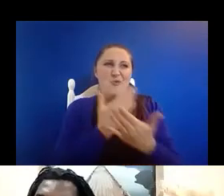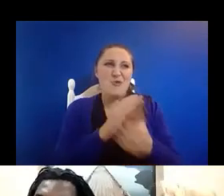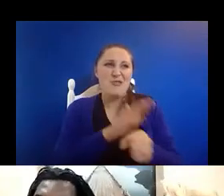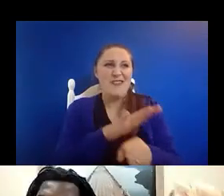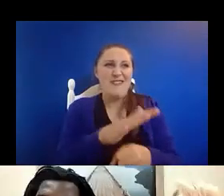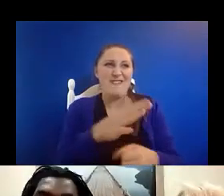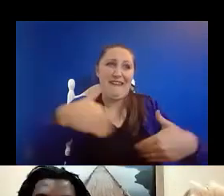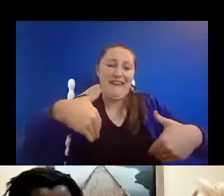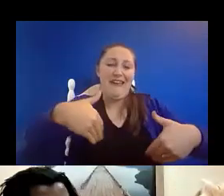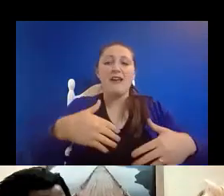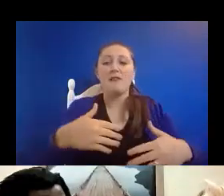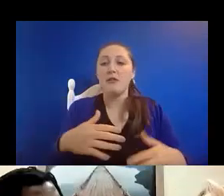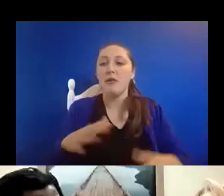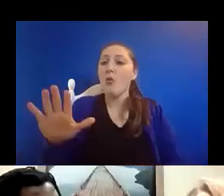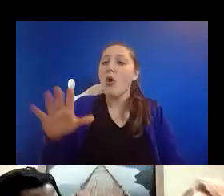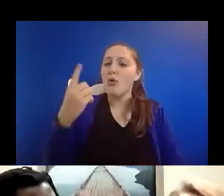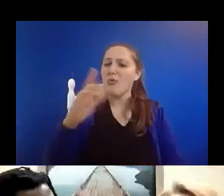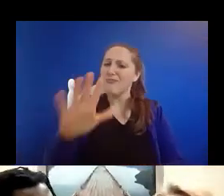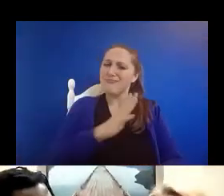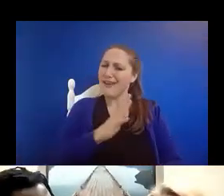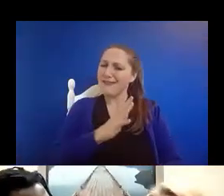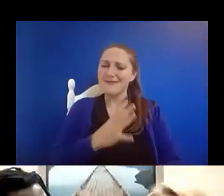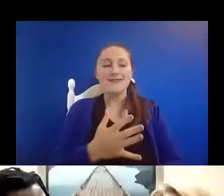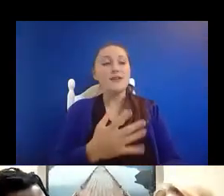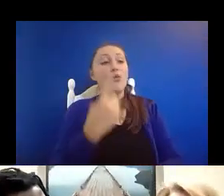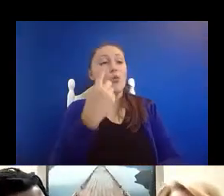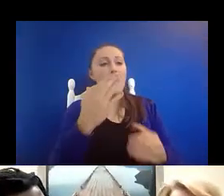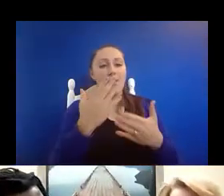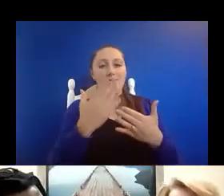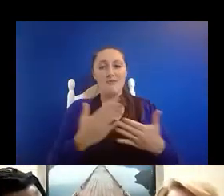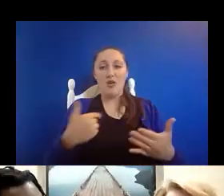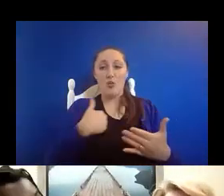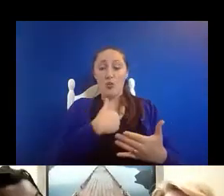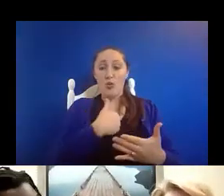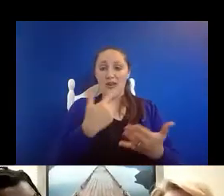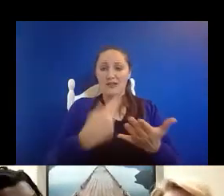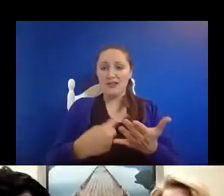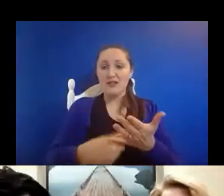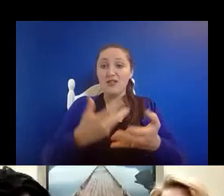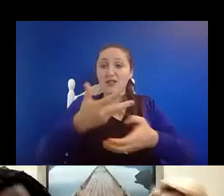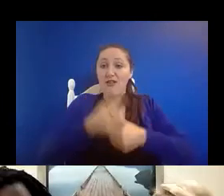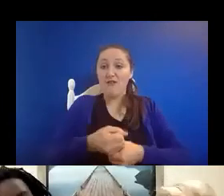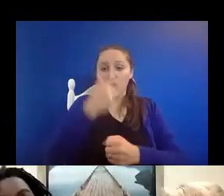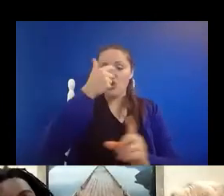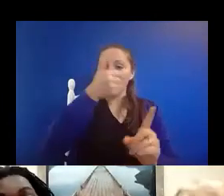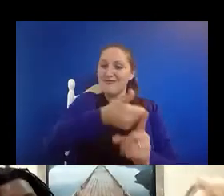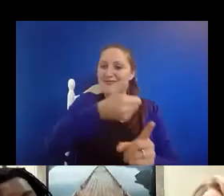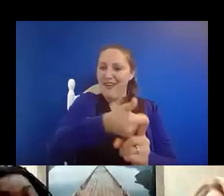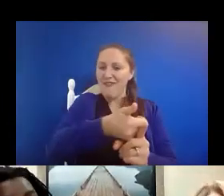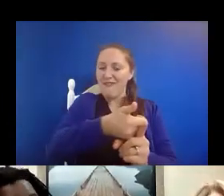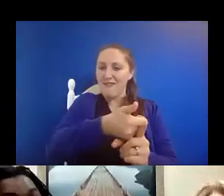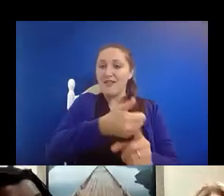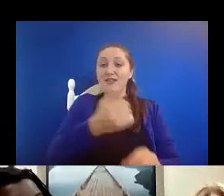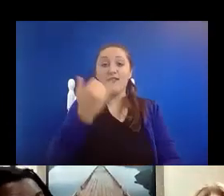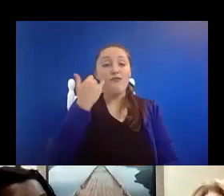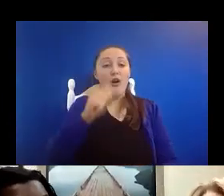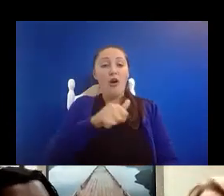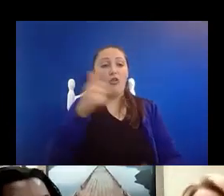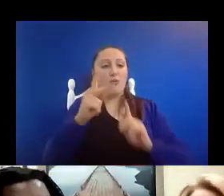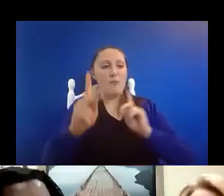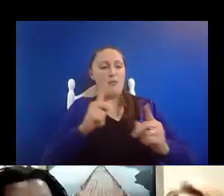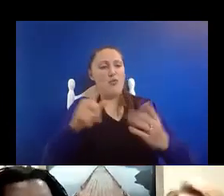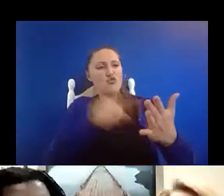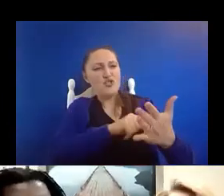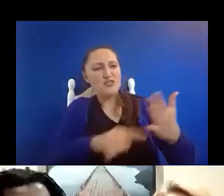good now. One of the things that we've talked about was having confidence in yourself. When other people maybe put you